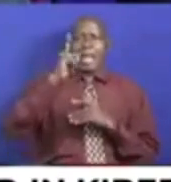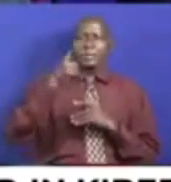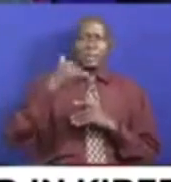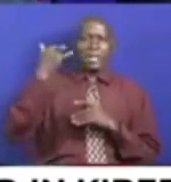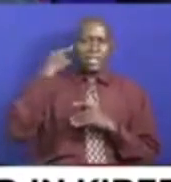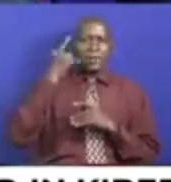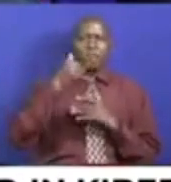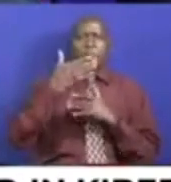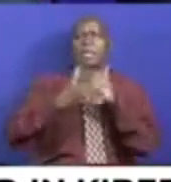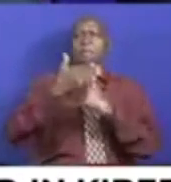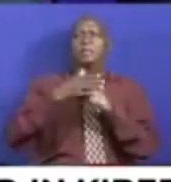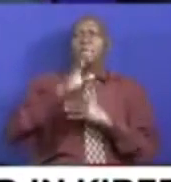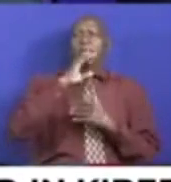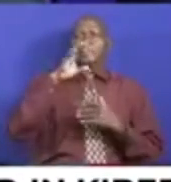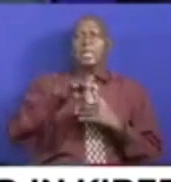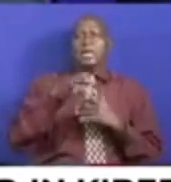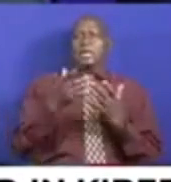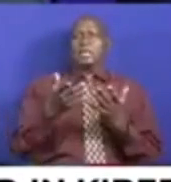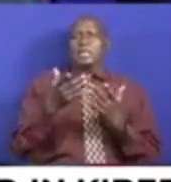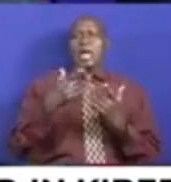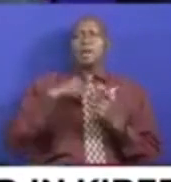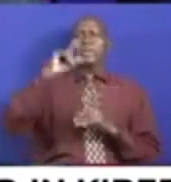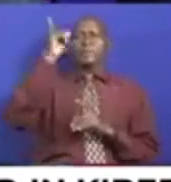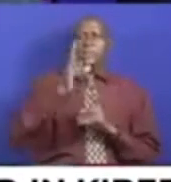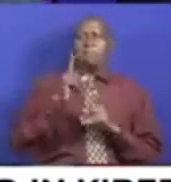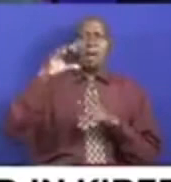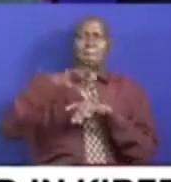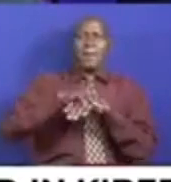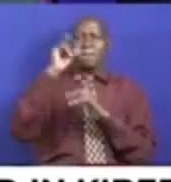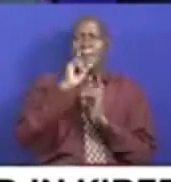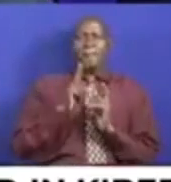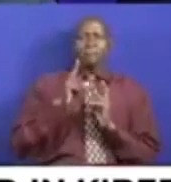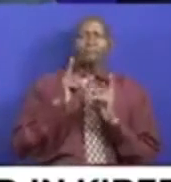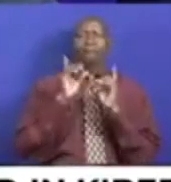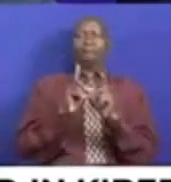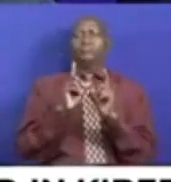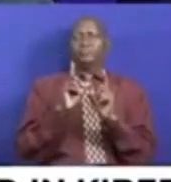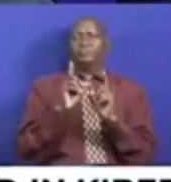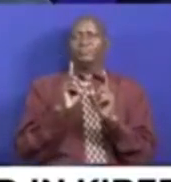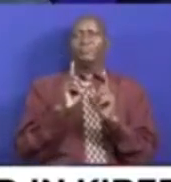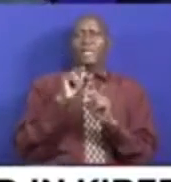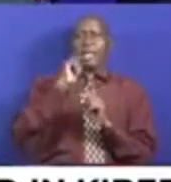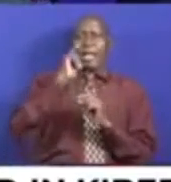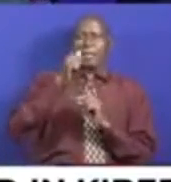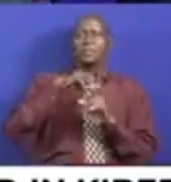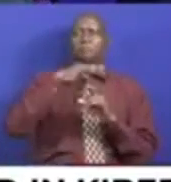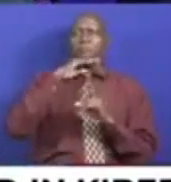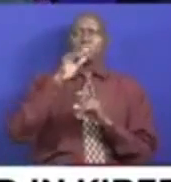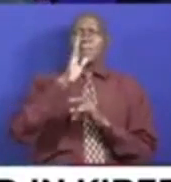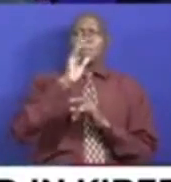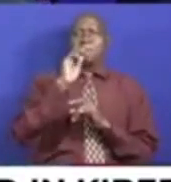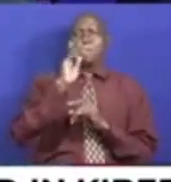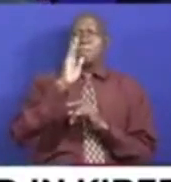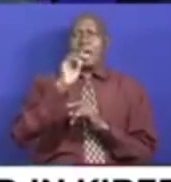been electrocuted. He later died at the Mbagathi Hospital, where he had been rushed for treatment. Accompanied by local administration,